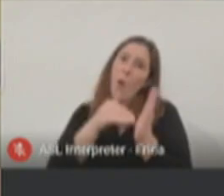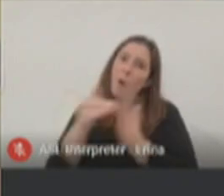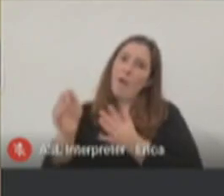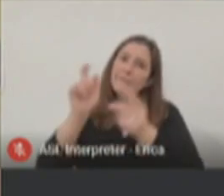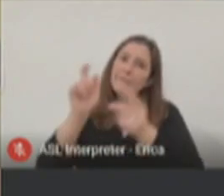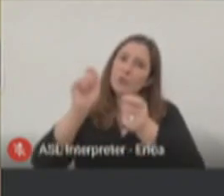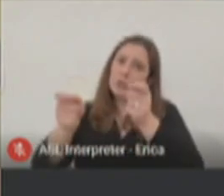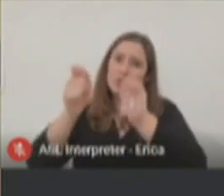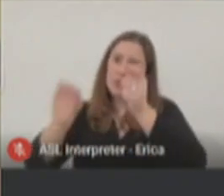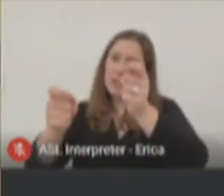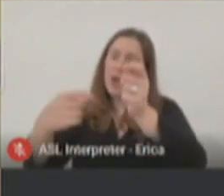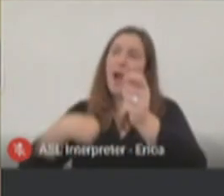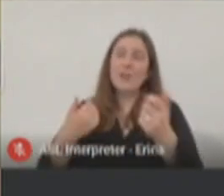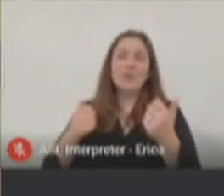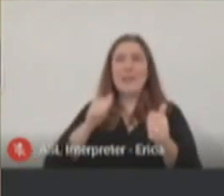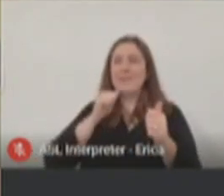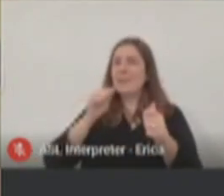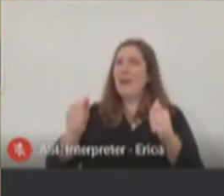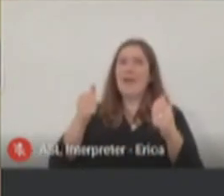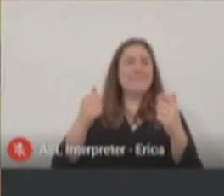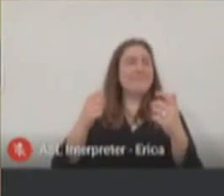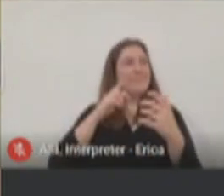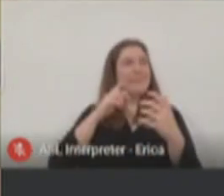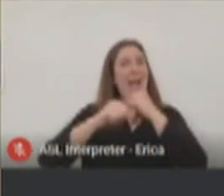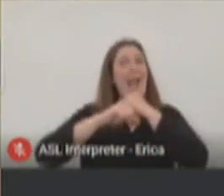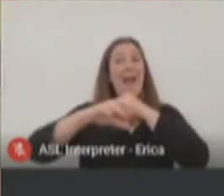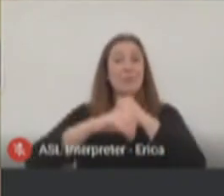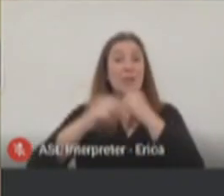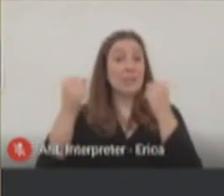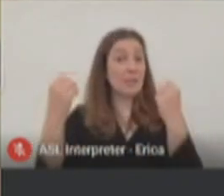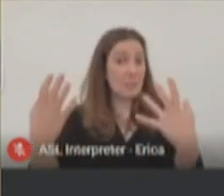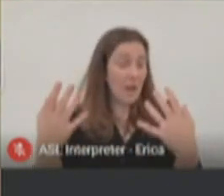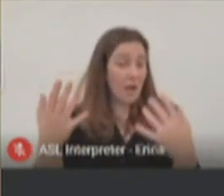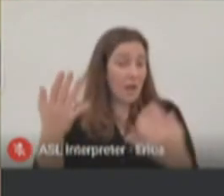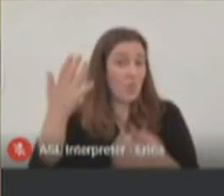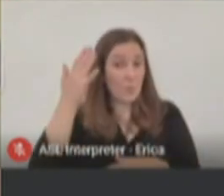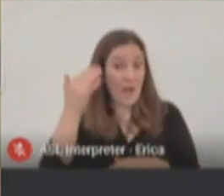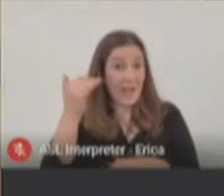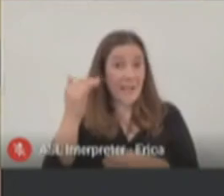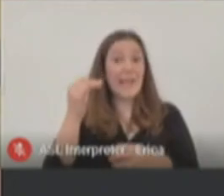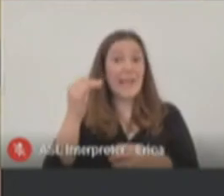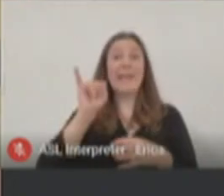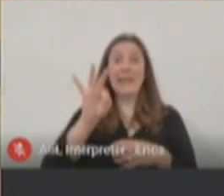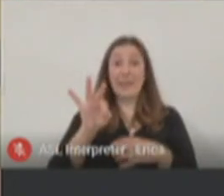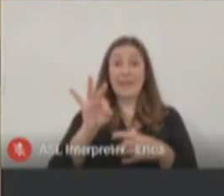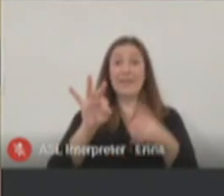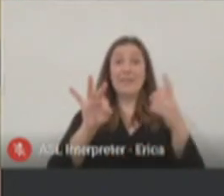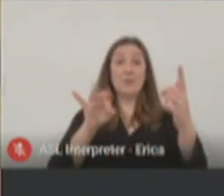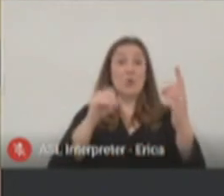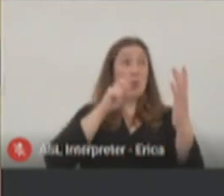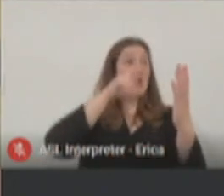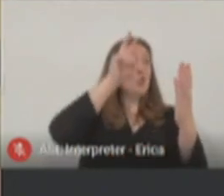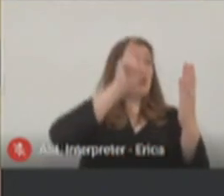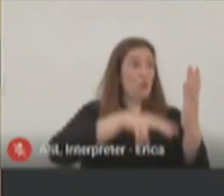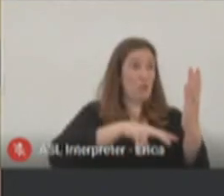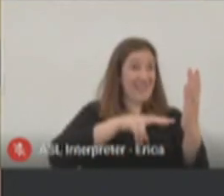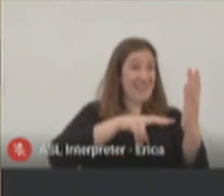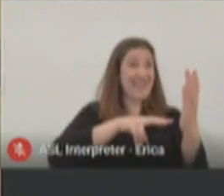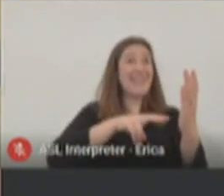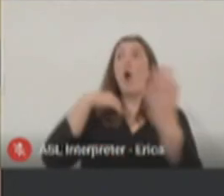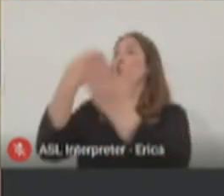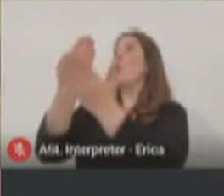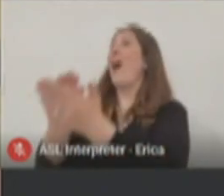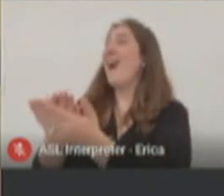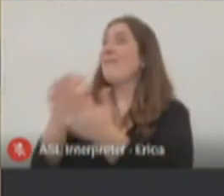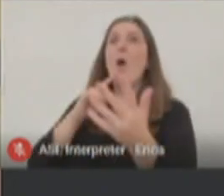we try not to do too much advertisement about all those sites because they get eaten up very quickly from folks